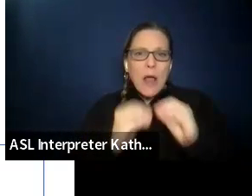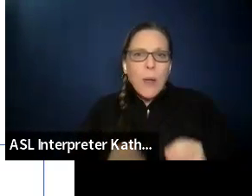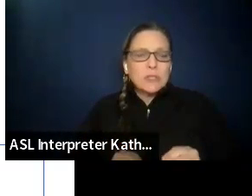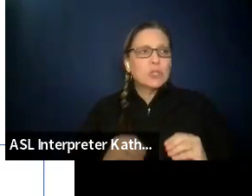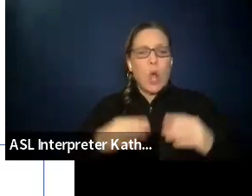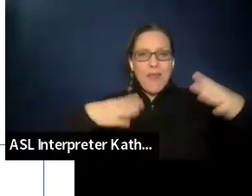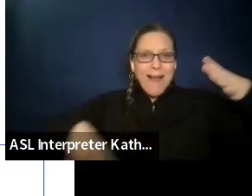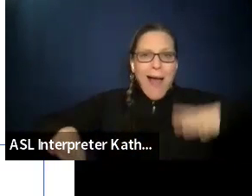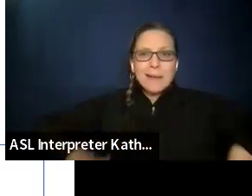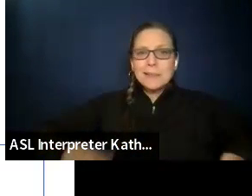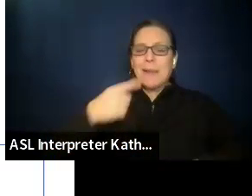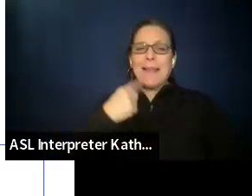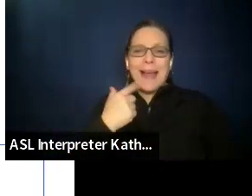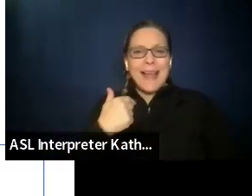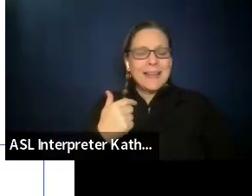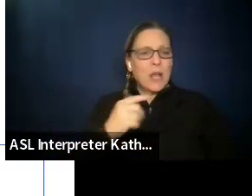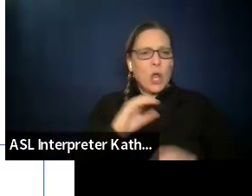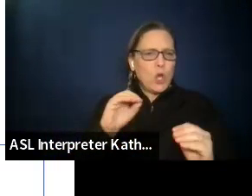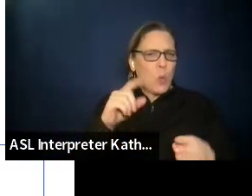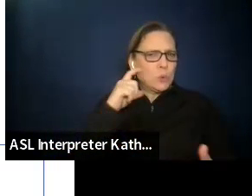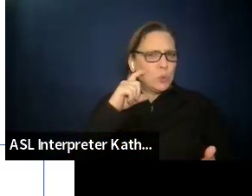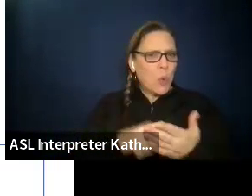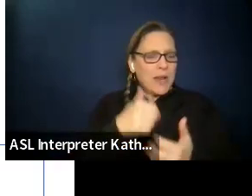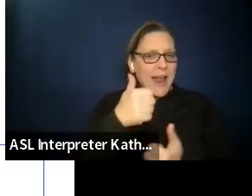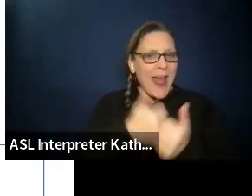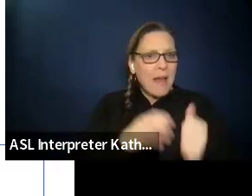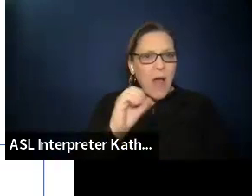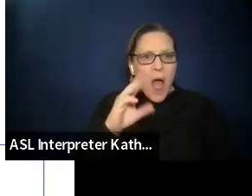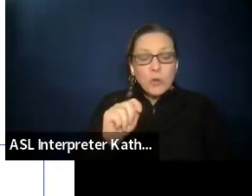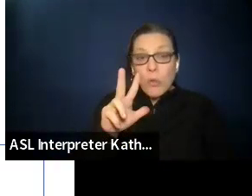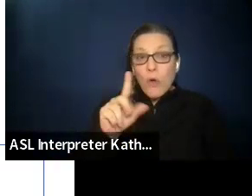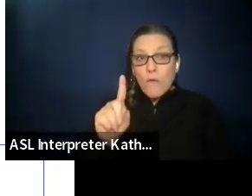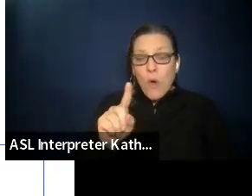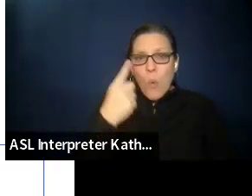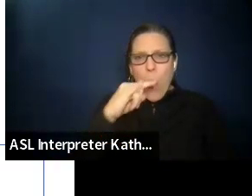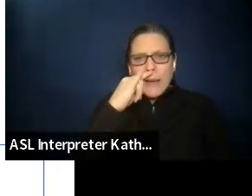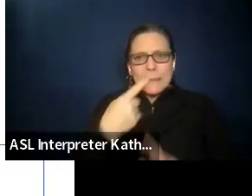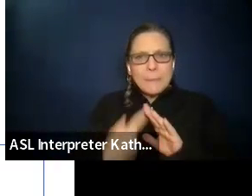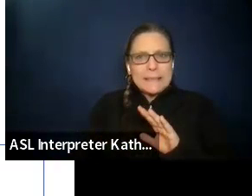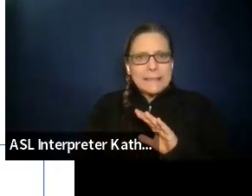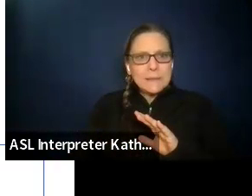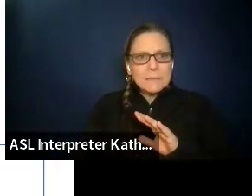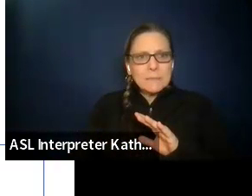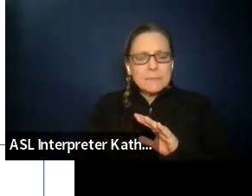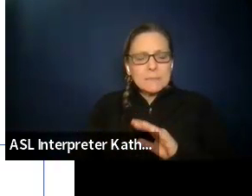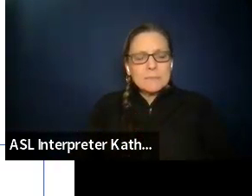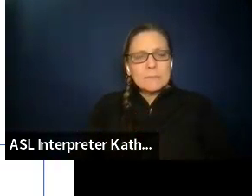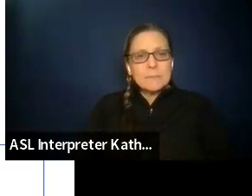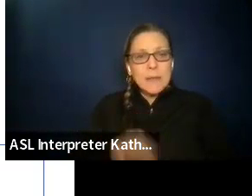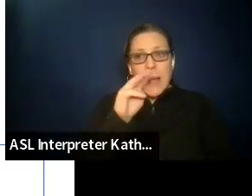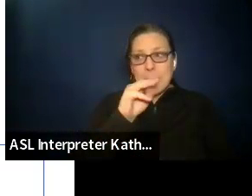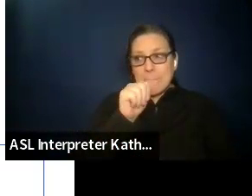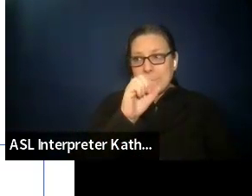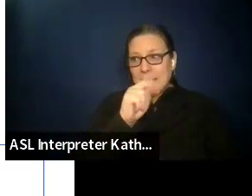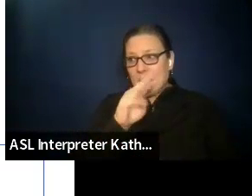costumes, the candy. No one seems to notice that every October 31st, a kid goes missing. Mason Miller